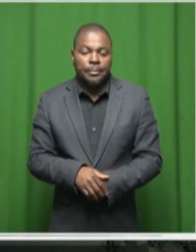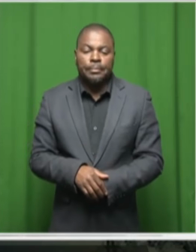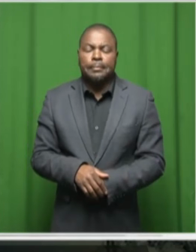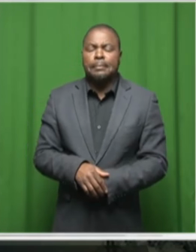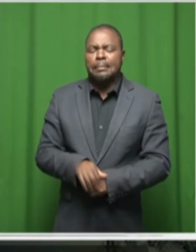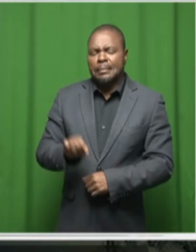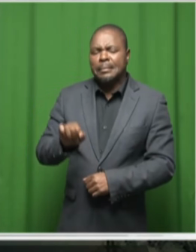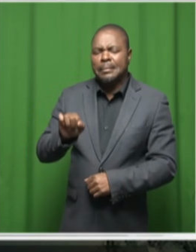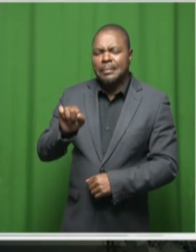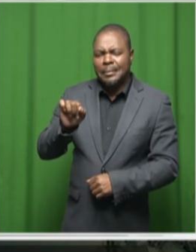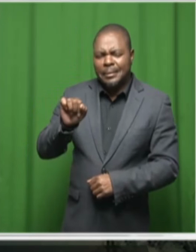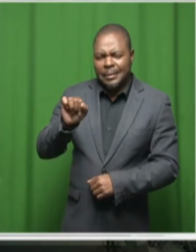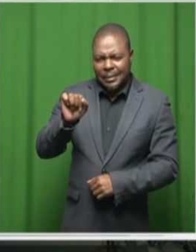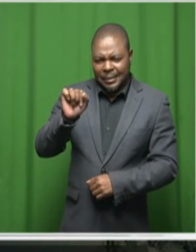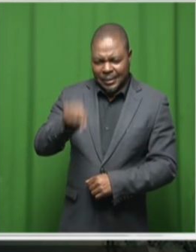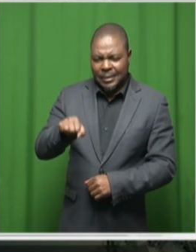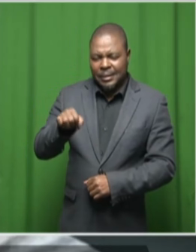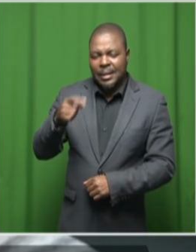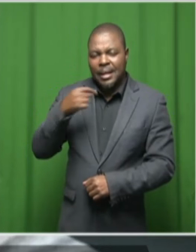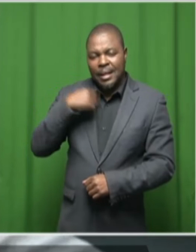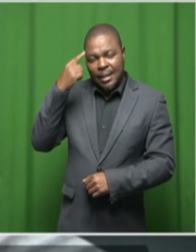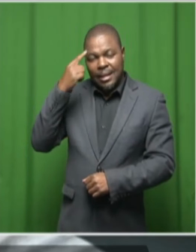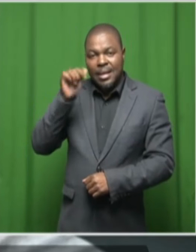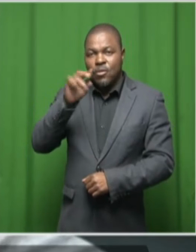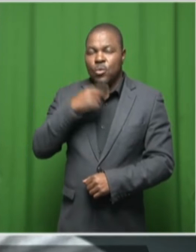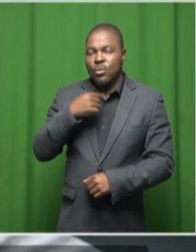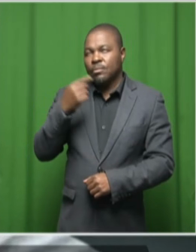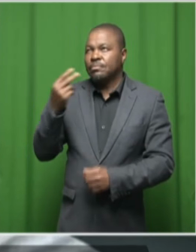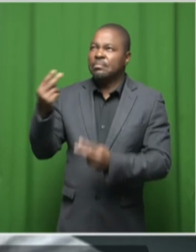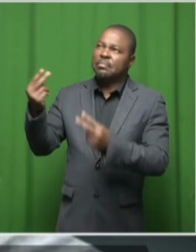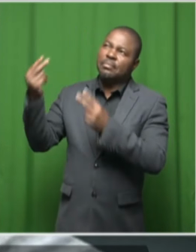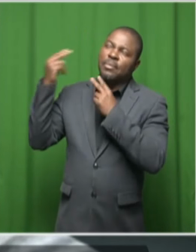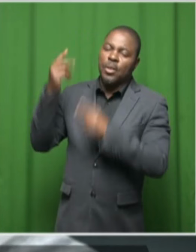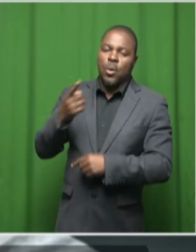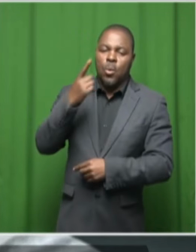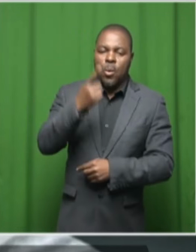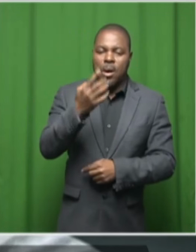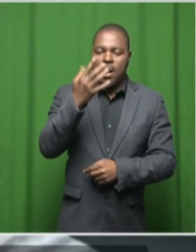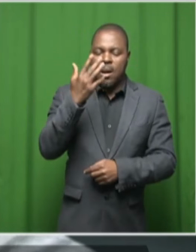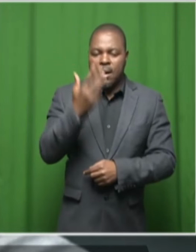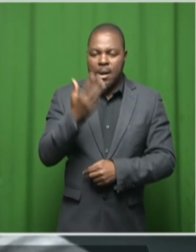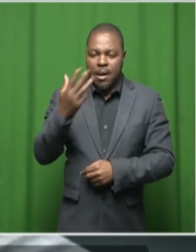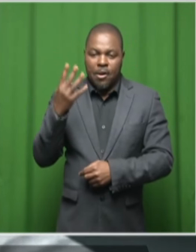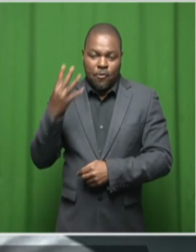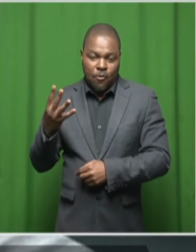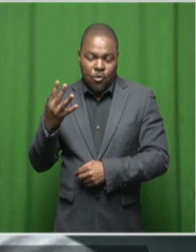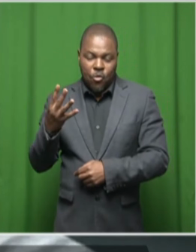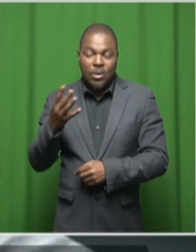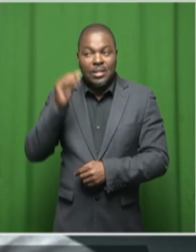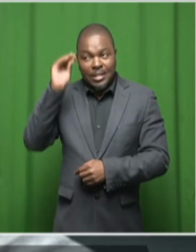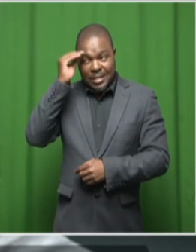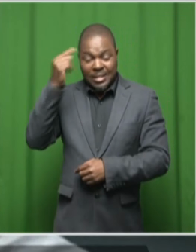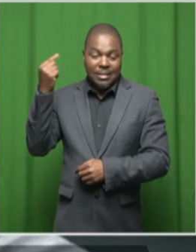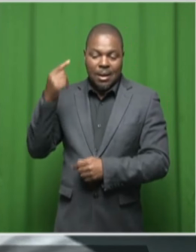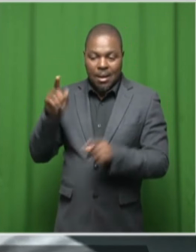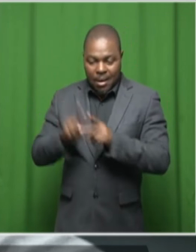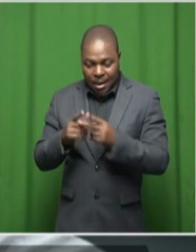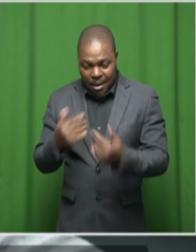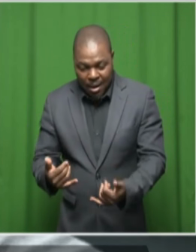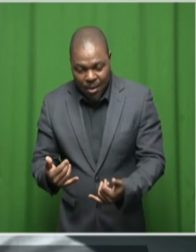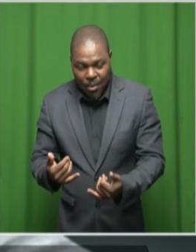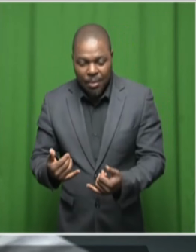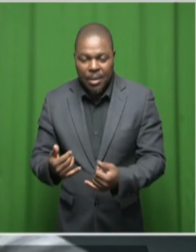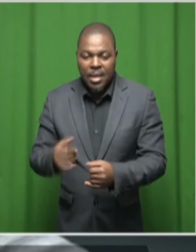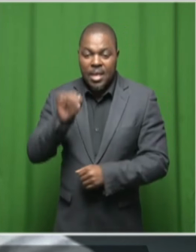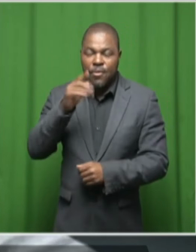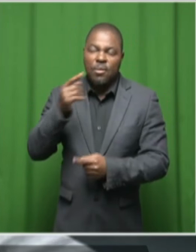Yeah, I mean, I think, if we go back to 1994, because I thought it was interesting to see what happened in 1994 and what's happening now. So if you